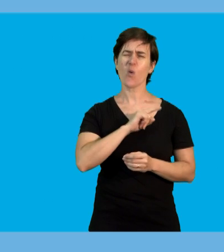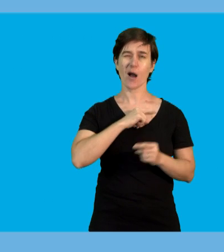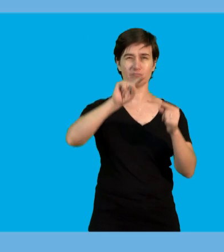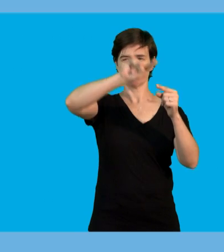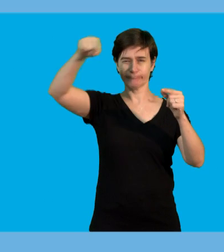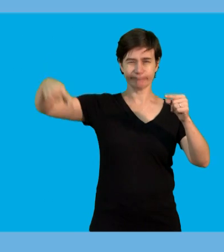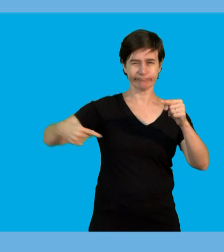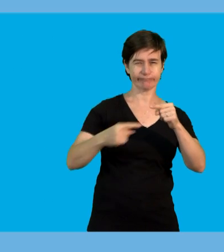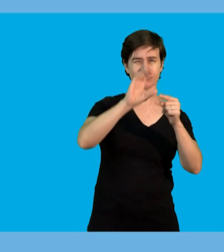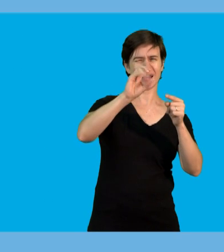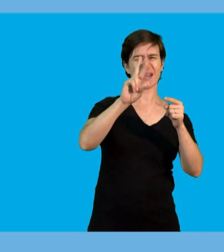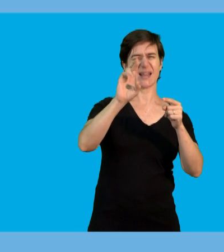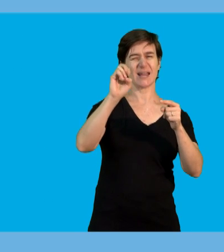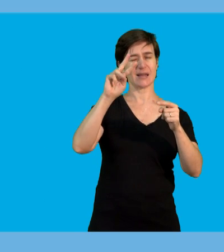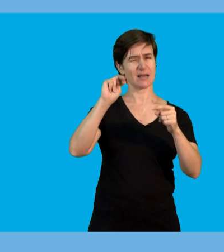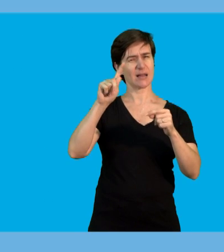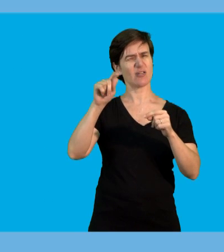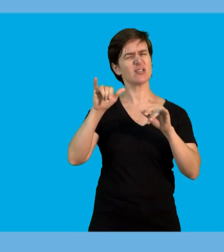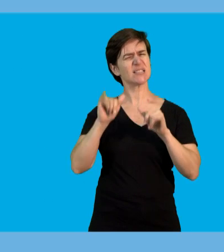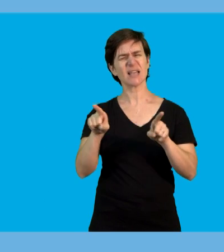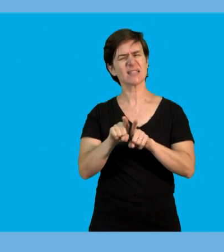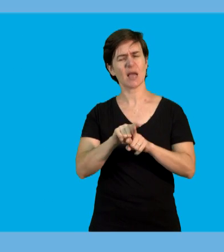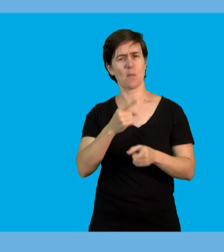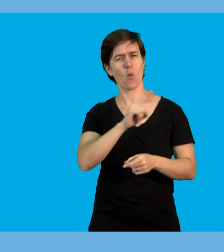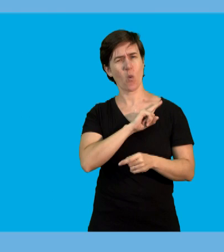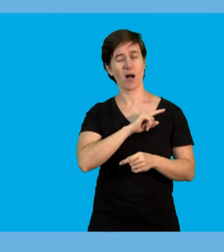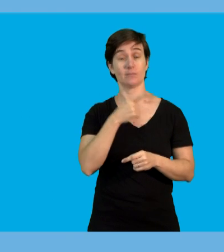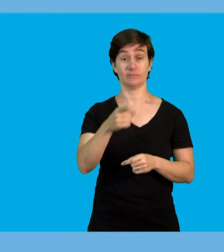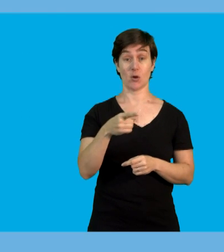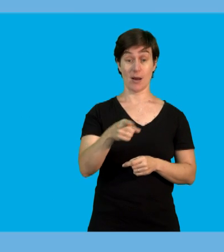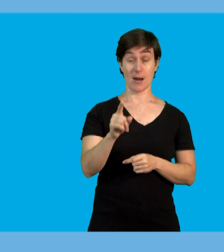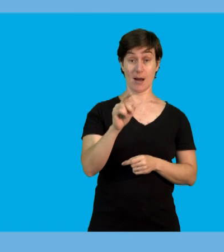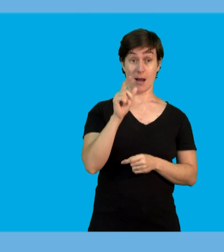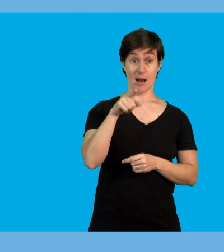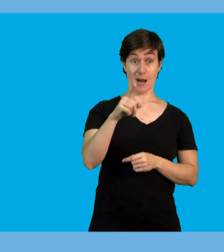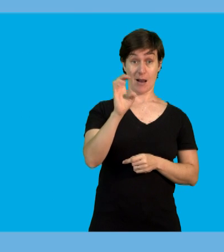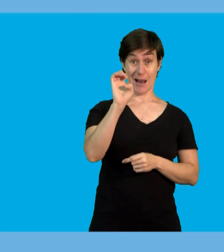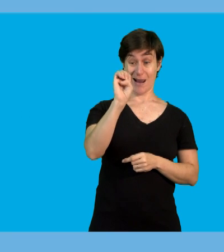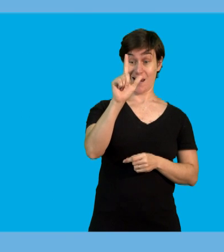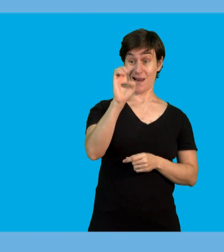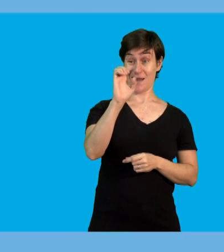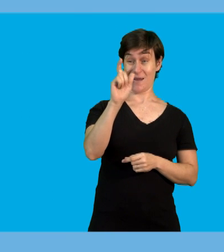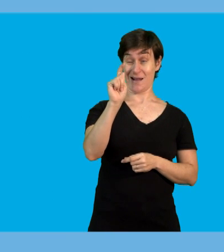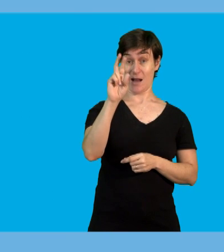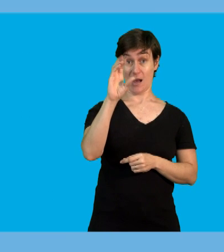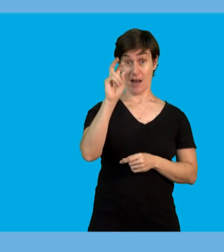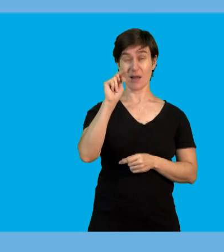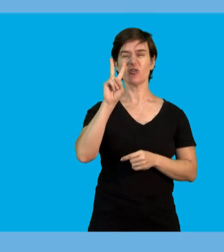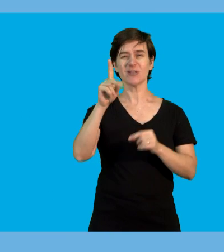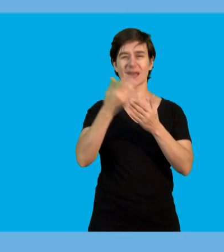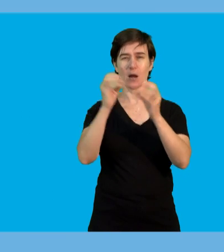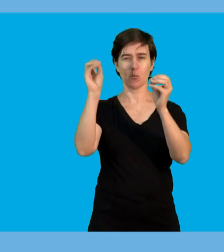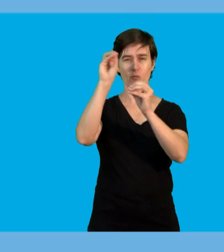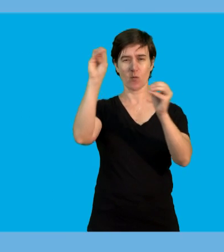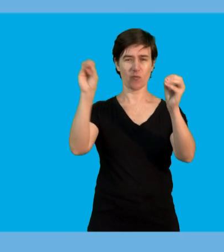points? The electrons in a conductor normally drift in various directions within a metal, as shown in this particular diagram